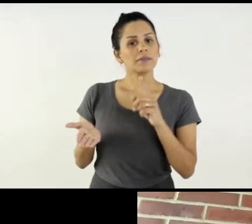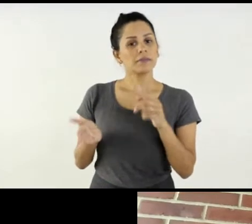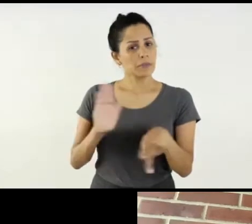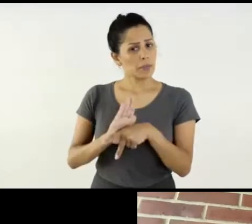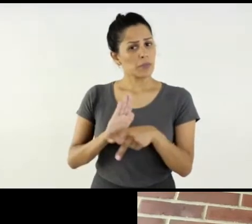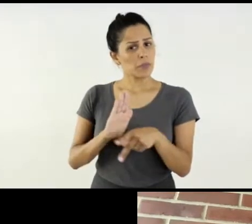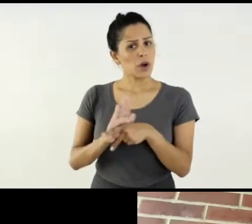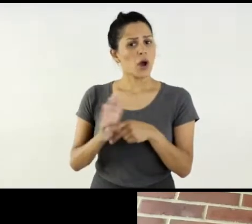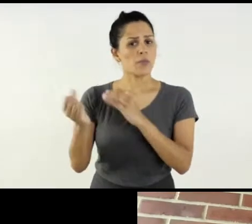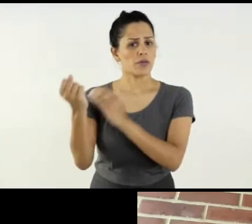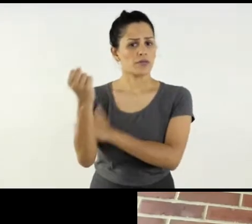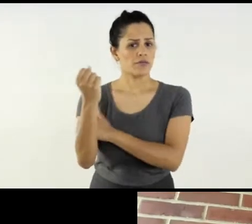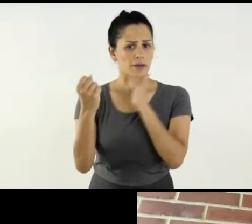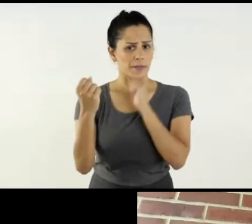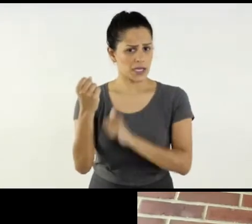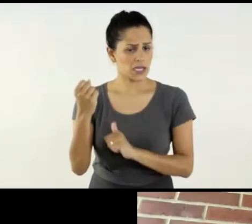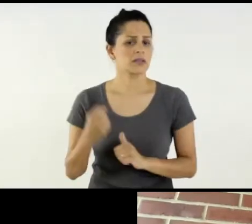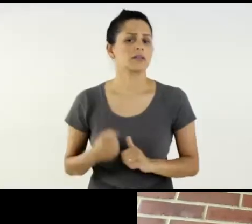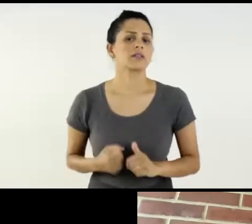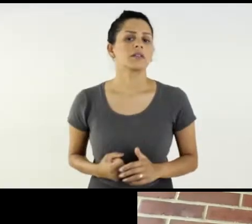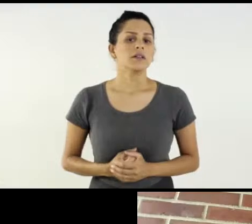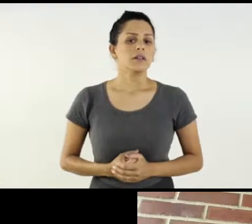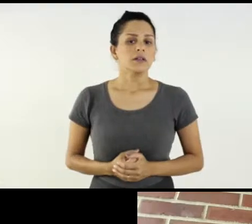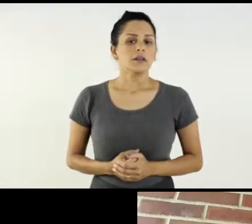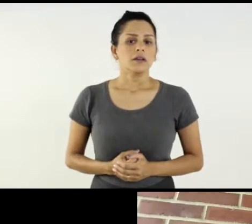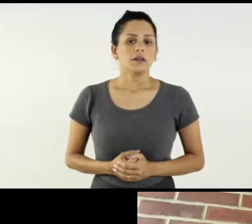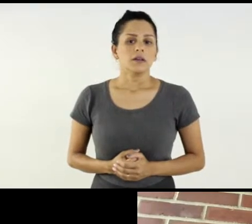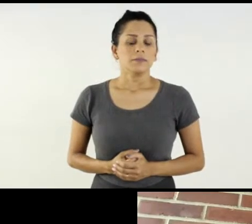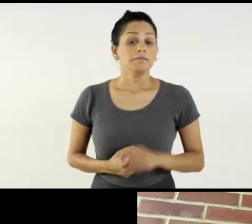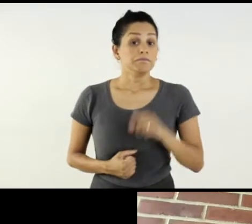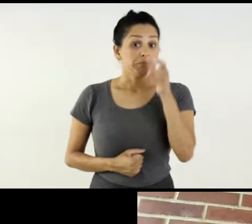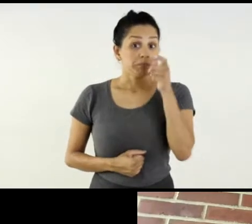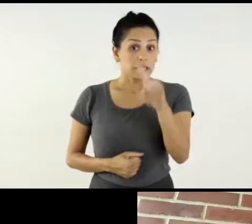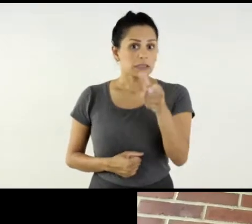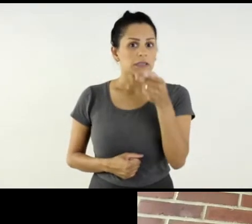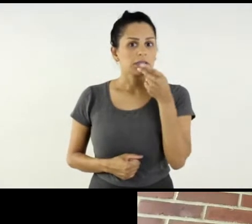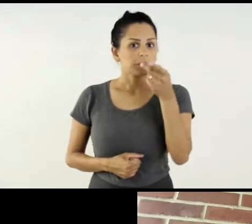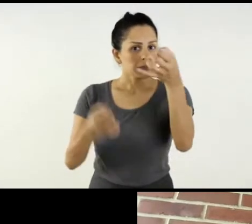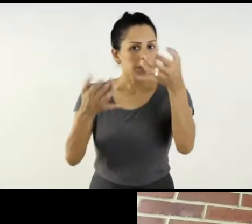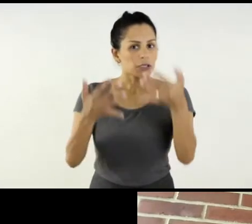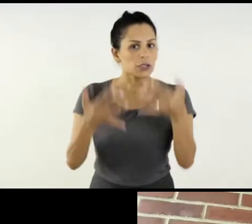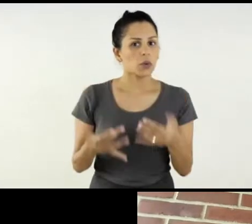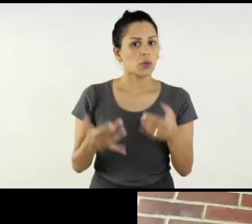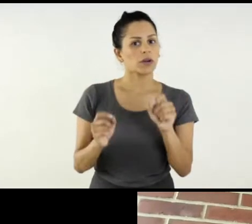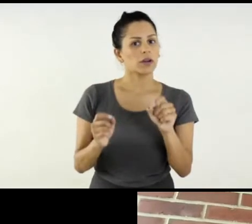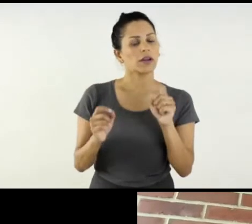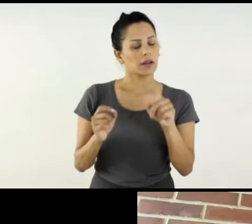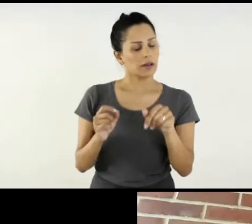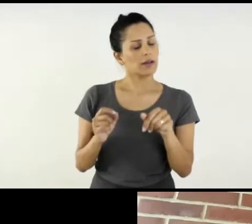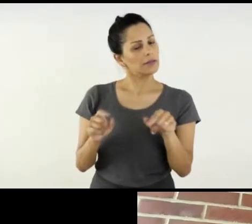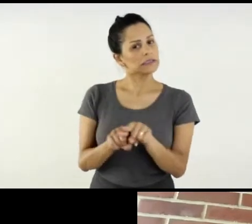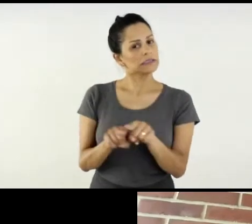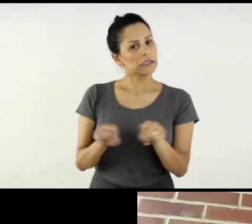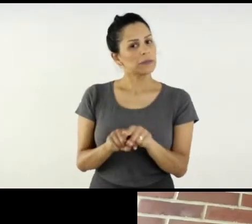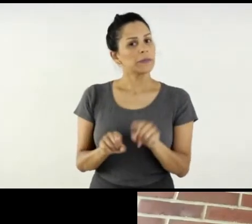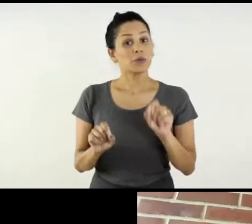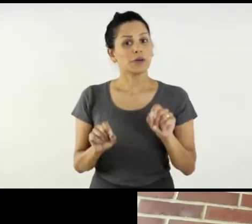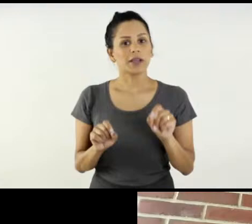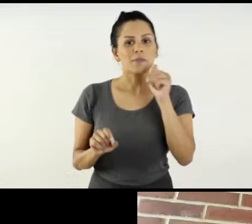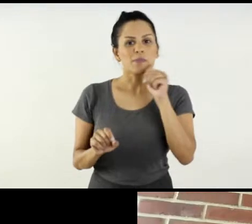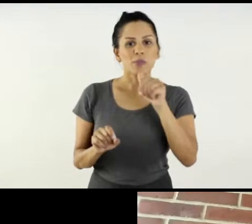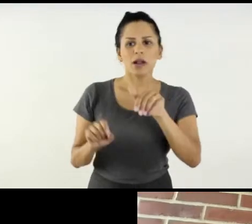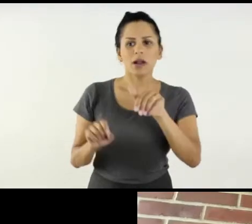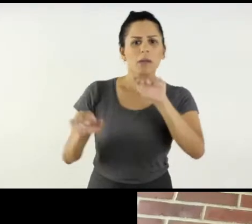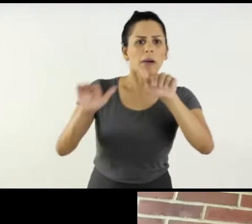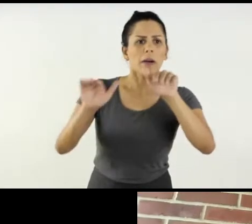say that it was done also as a means of recruiting other women, of disseminating their, you know, what they were